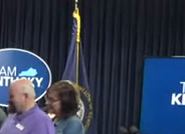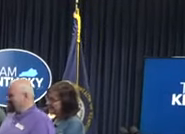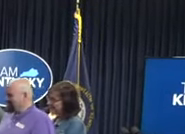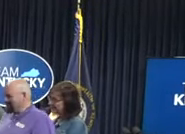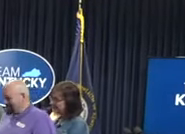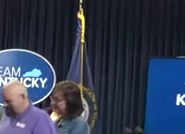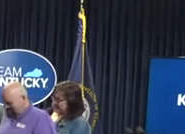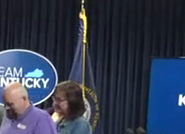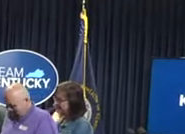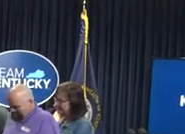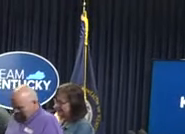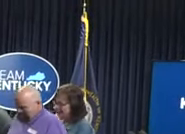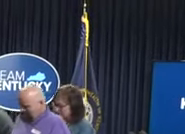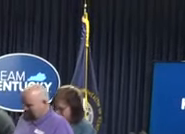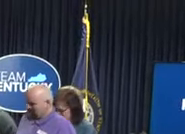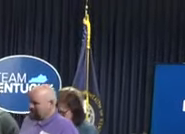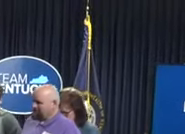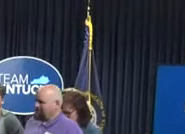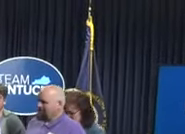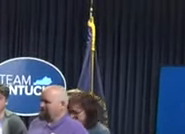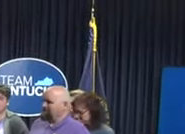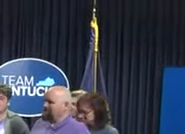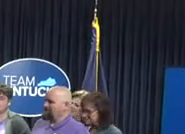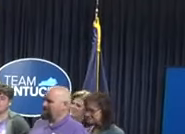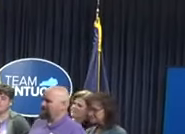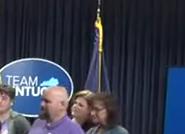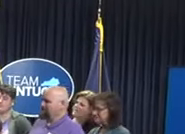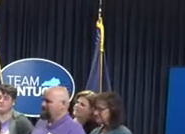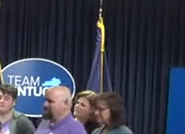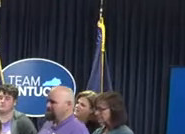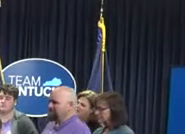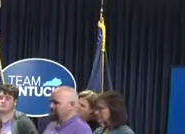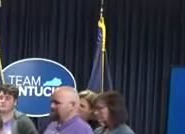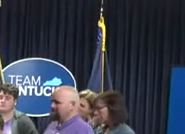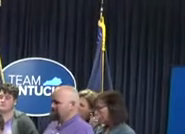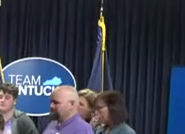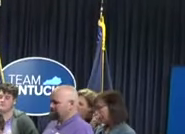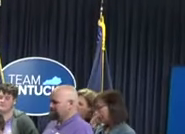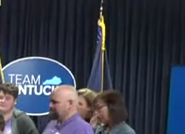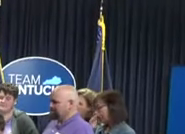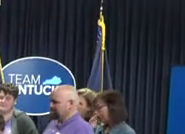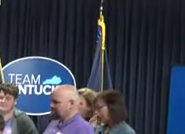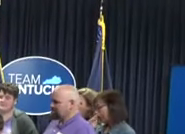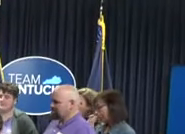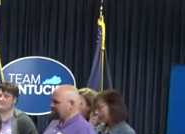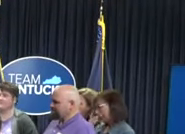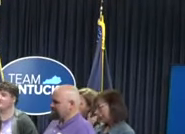Thank you. Thank you. You know what? For each family, we've got enough. We don't do anything. Thank you.